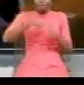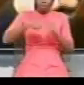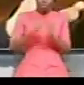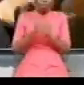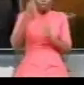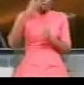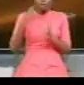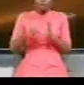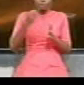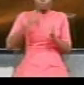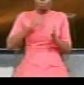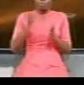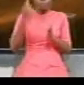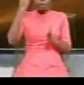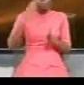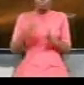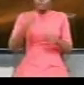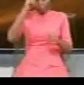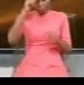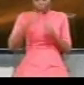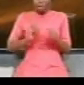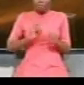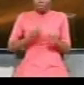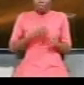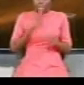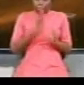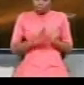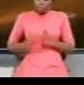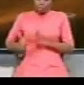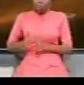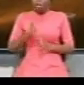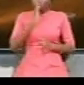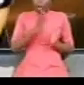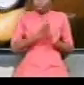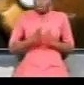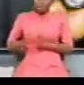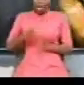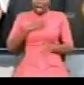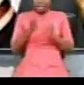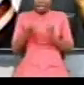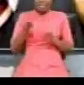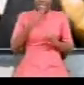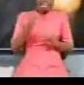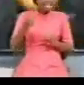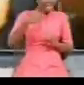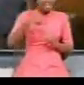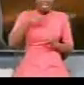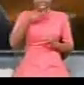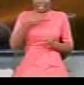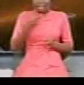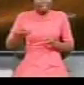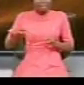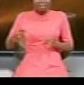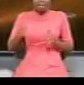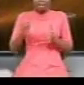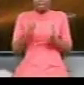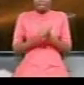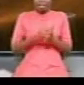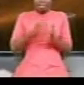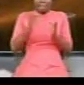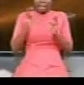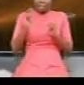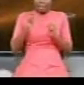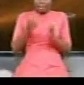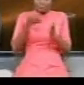the Spirit of God reminds us, be prepared, be prepared. And if there's any stain, anything that needs immediate